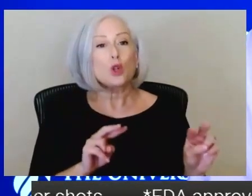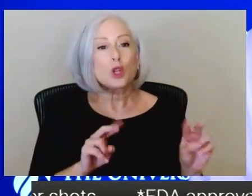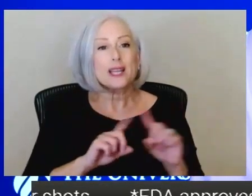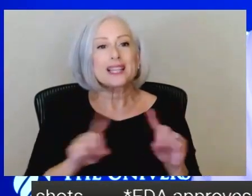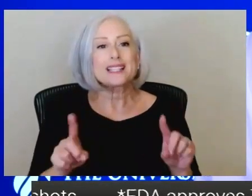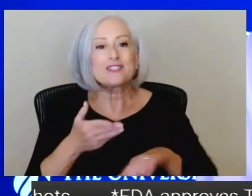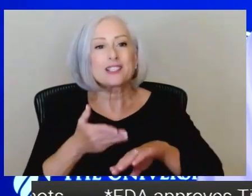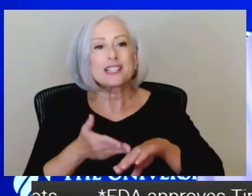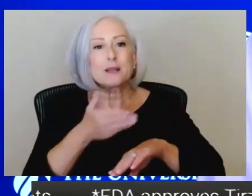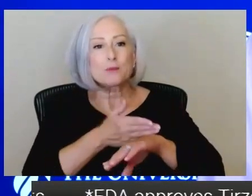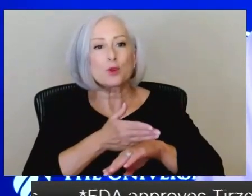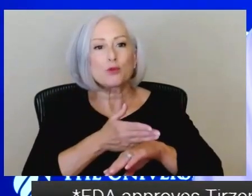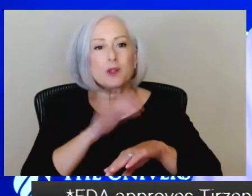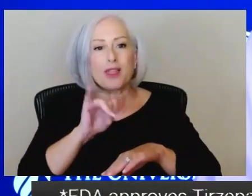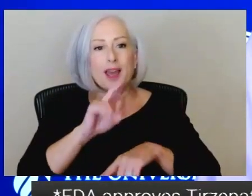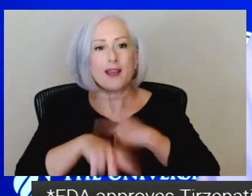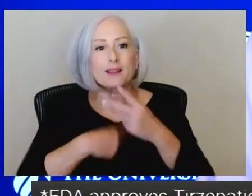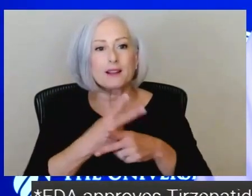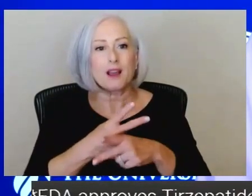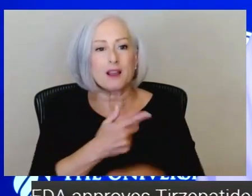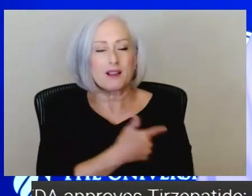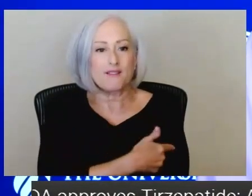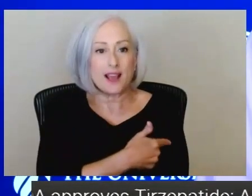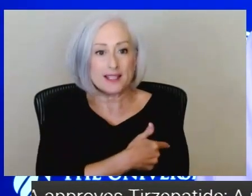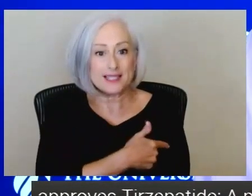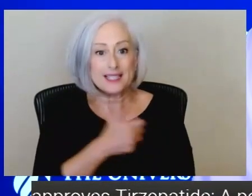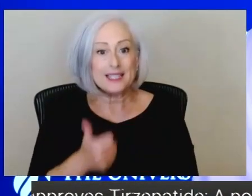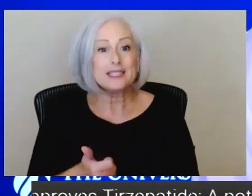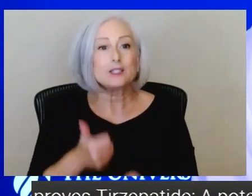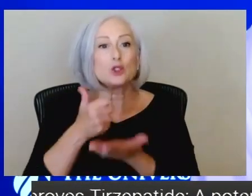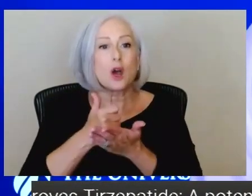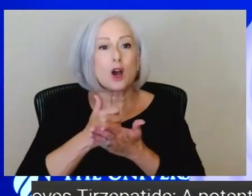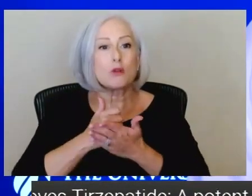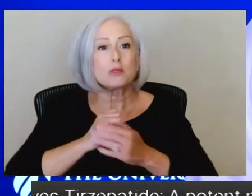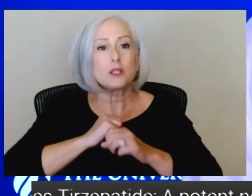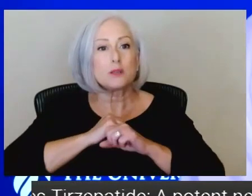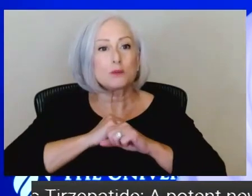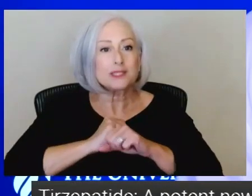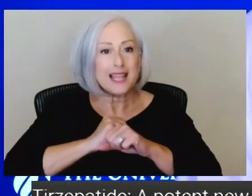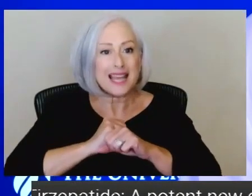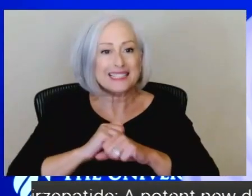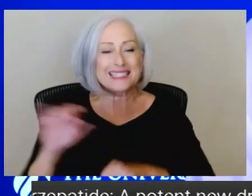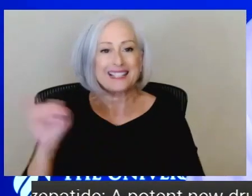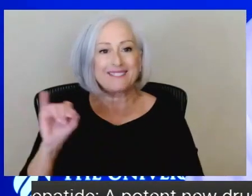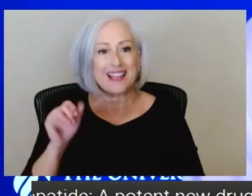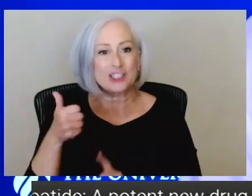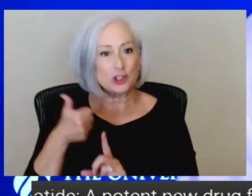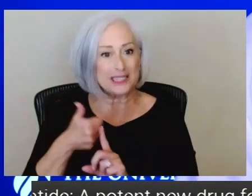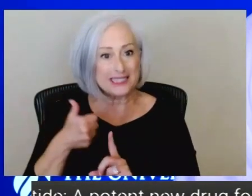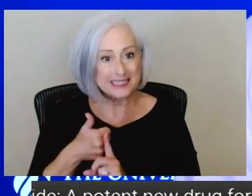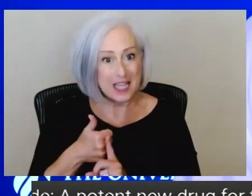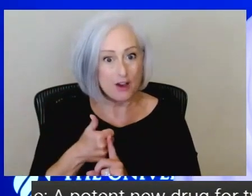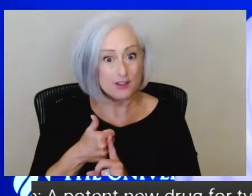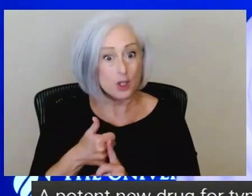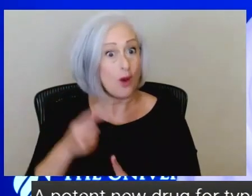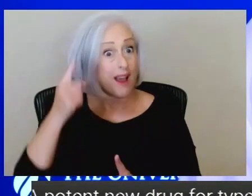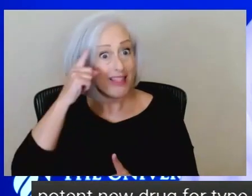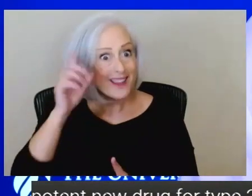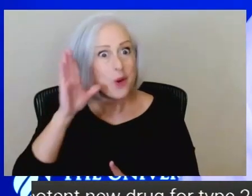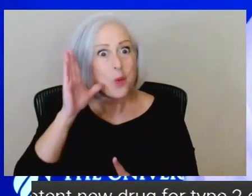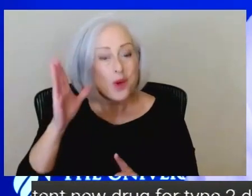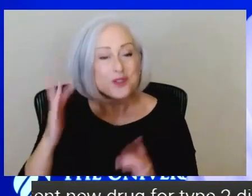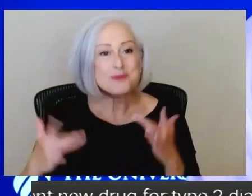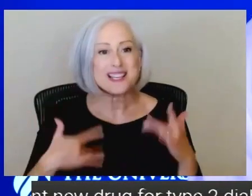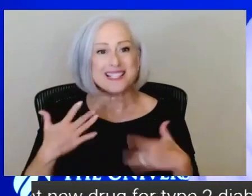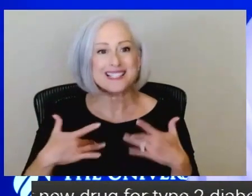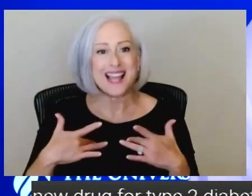enhancements to these vaccines to even help and enhance the protection against infection itself. So I think it will be exciting within this next